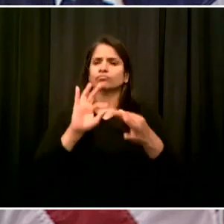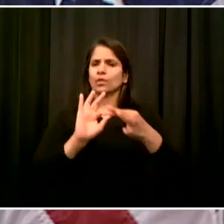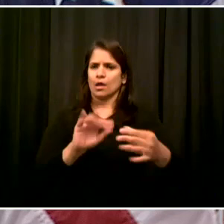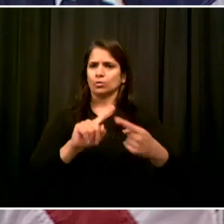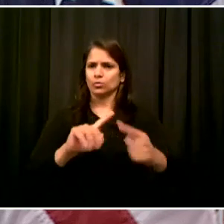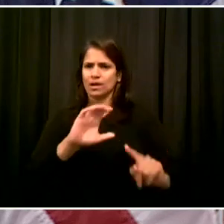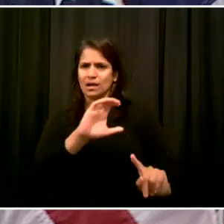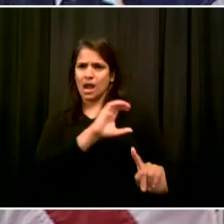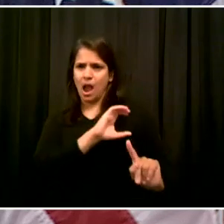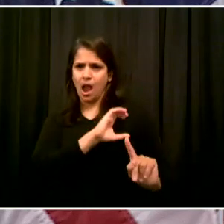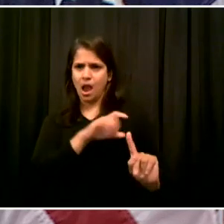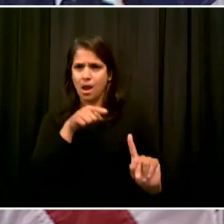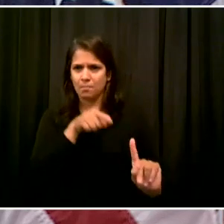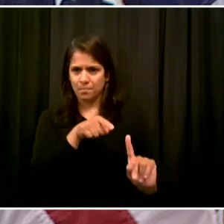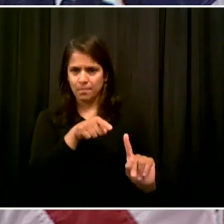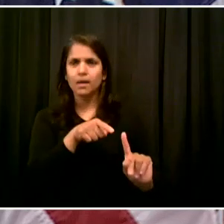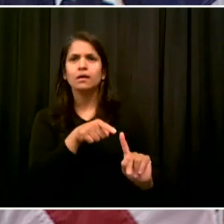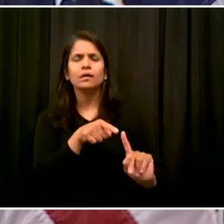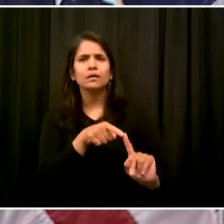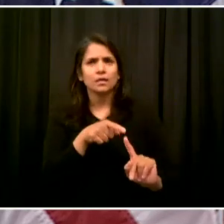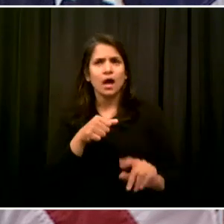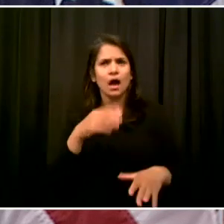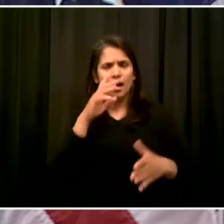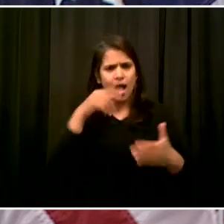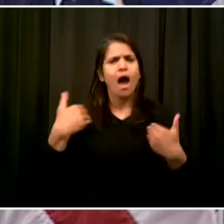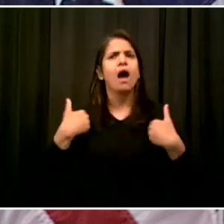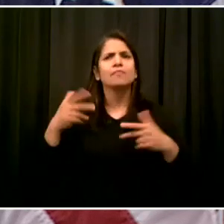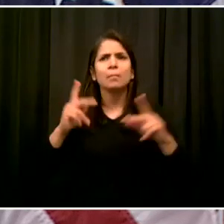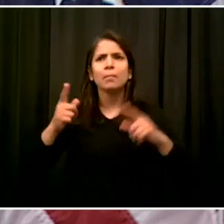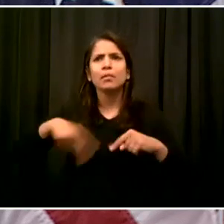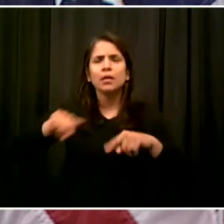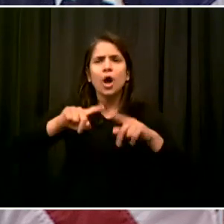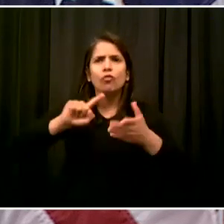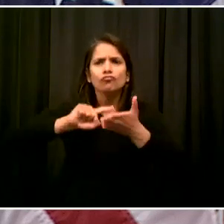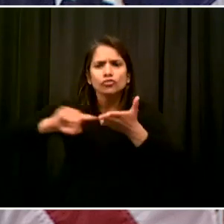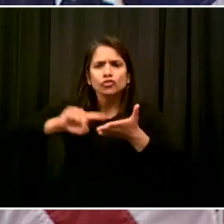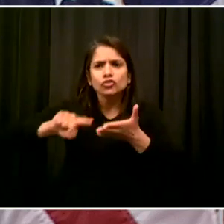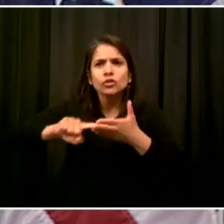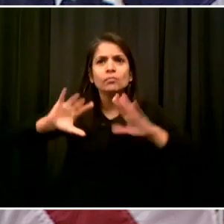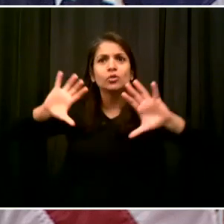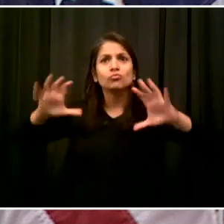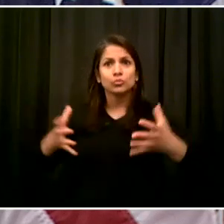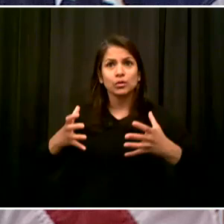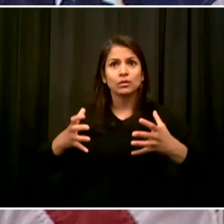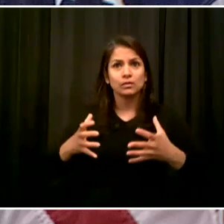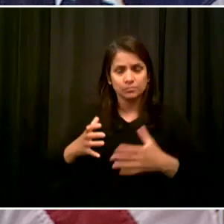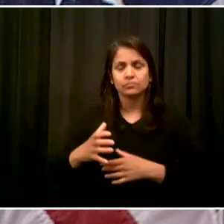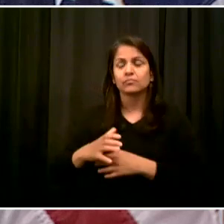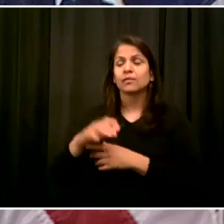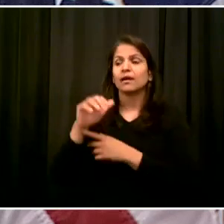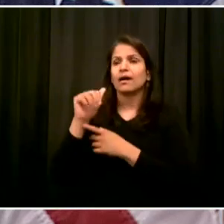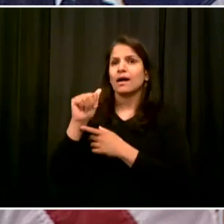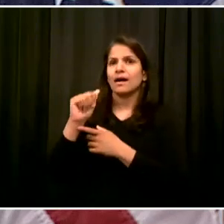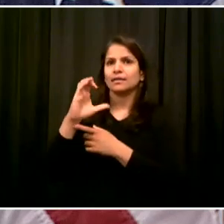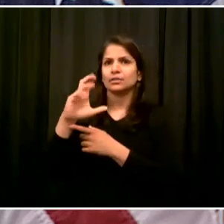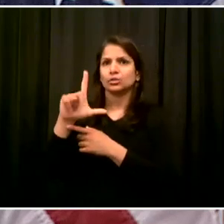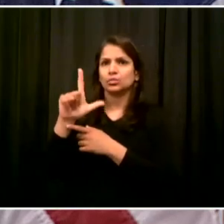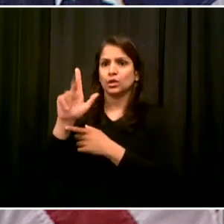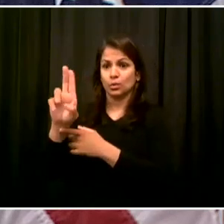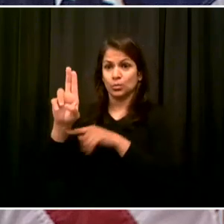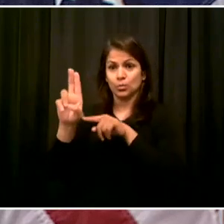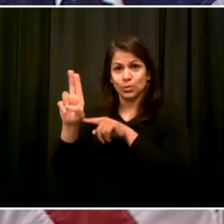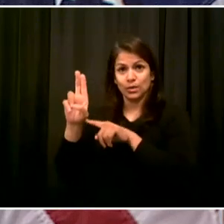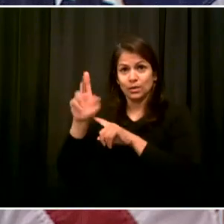research. In 2018, so well into your tenure, they released a report analyzing these disparate methods that included what they